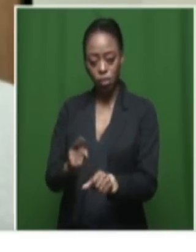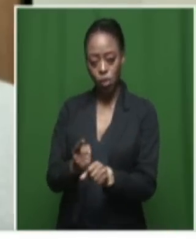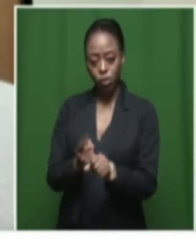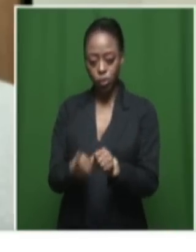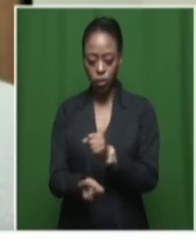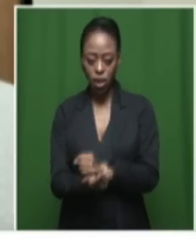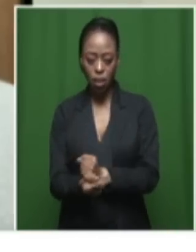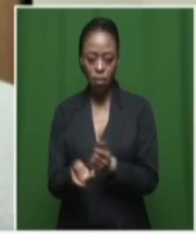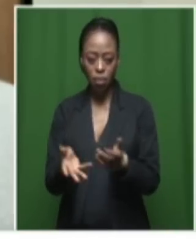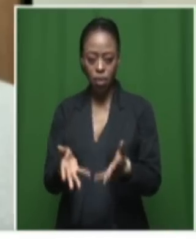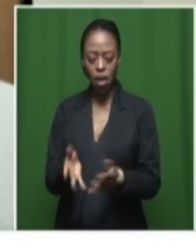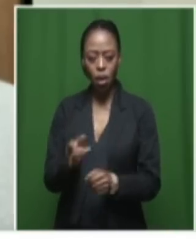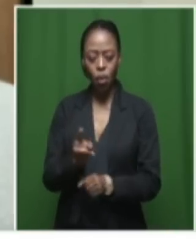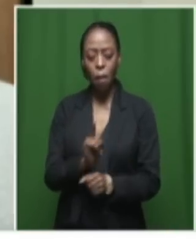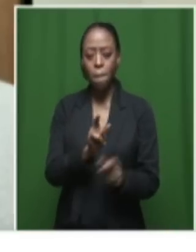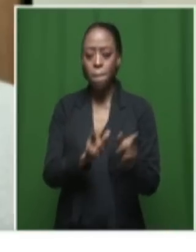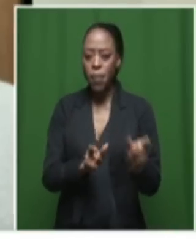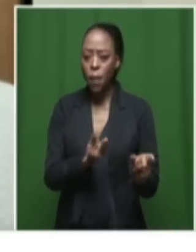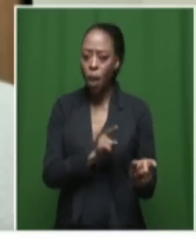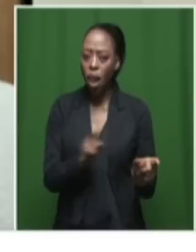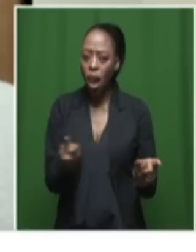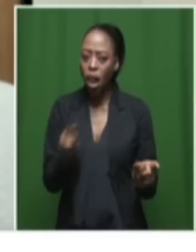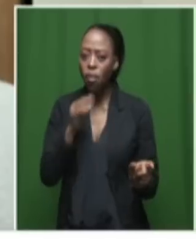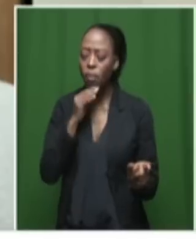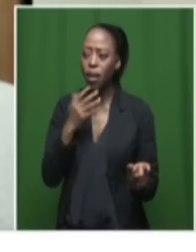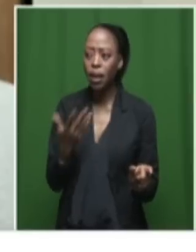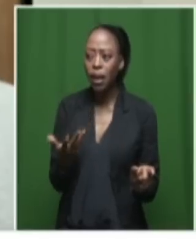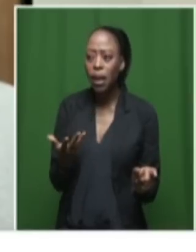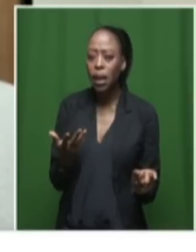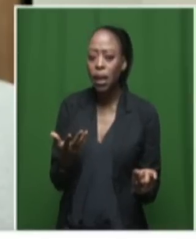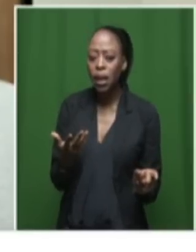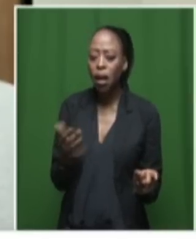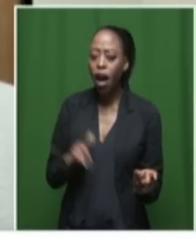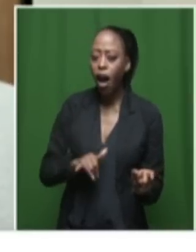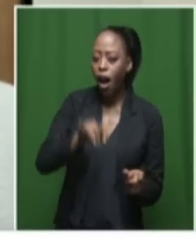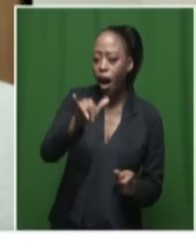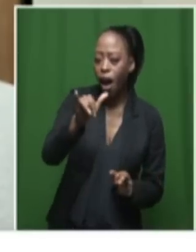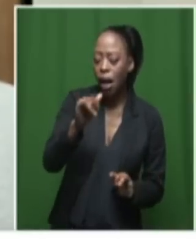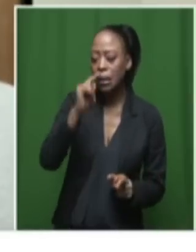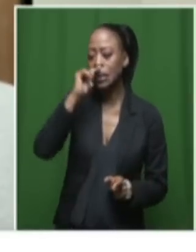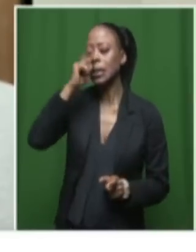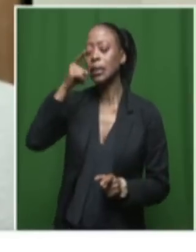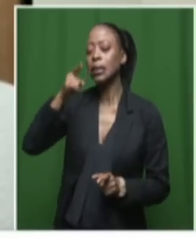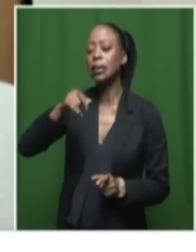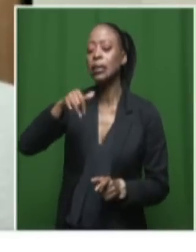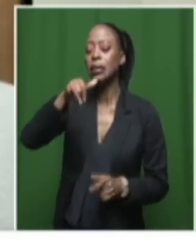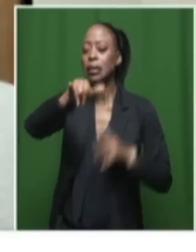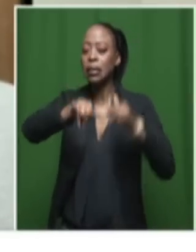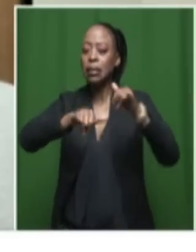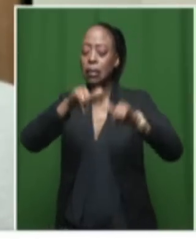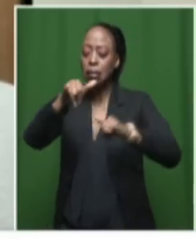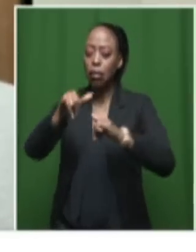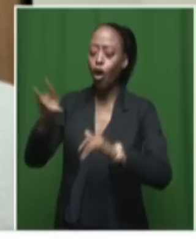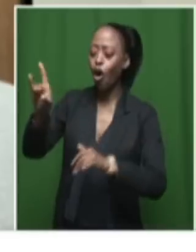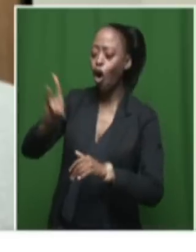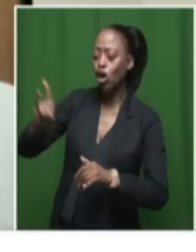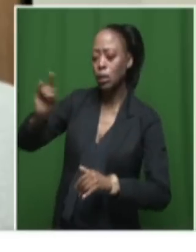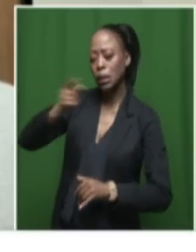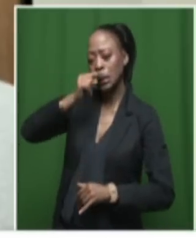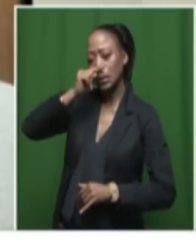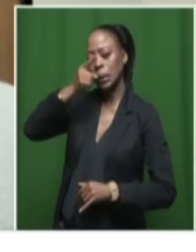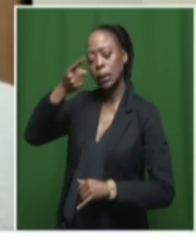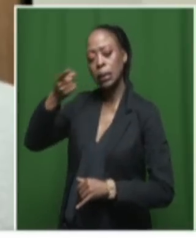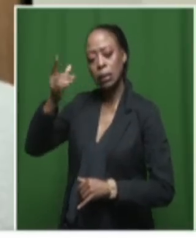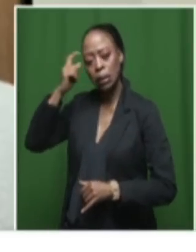here is that people would potentially be flown first class to live in very lavish